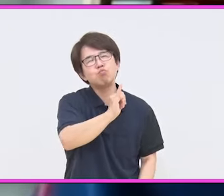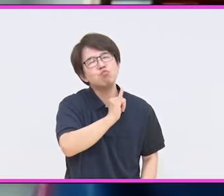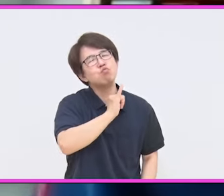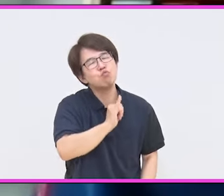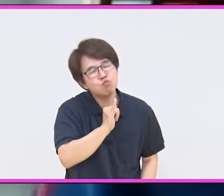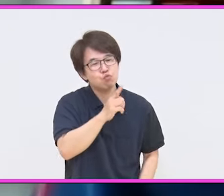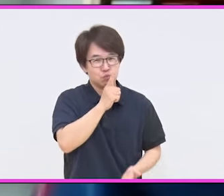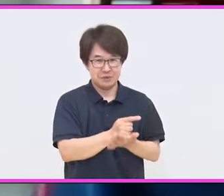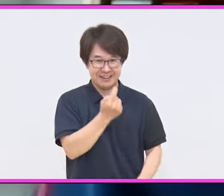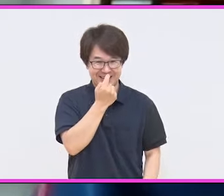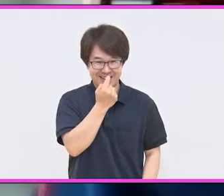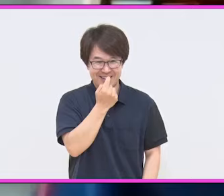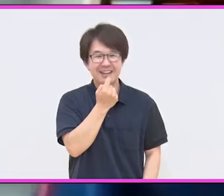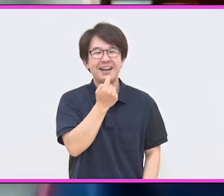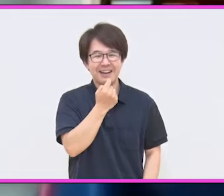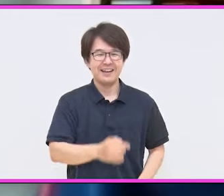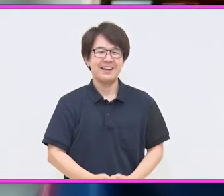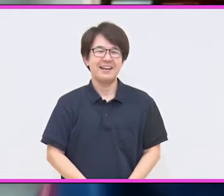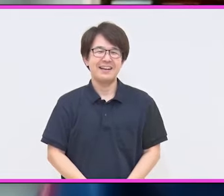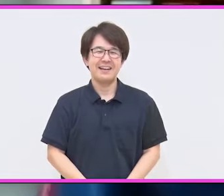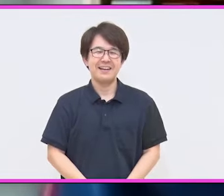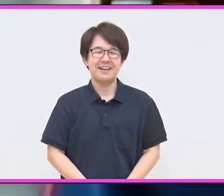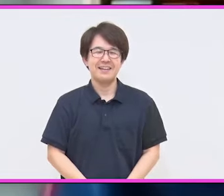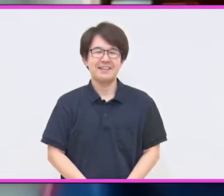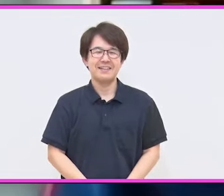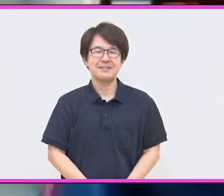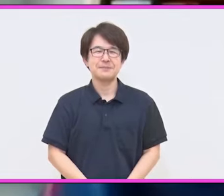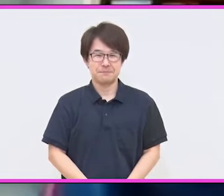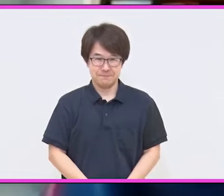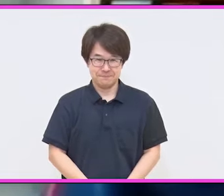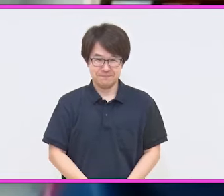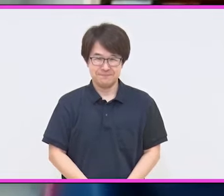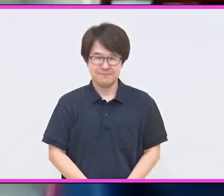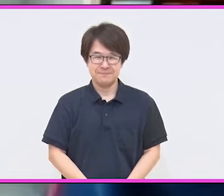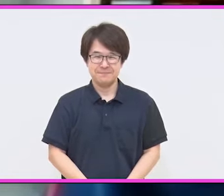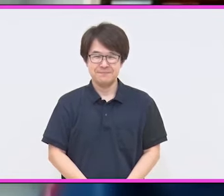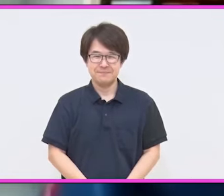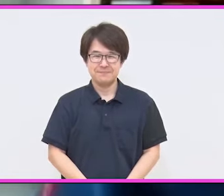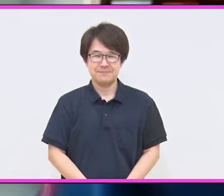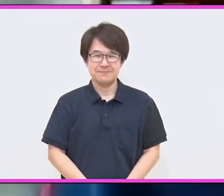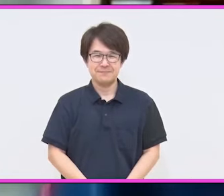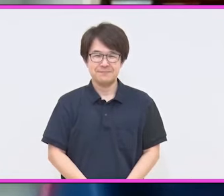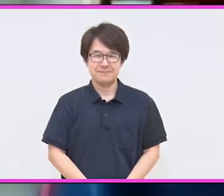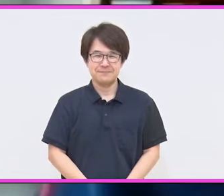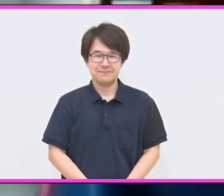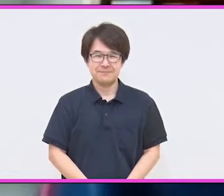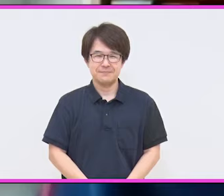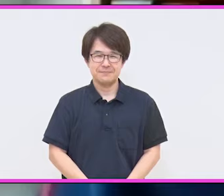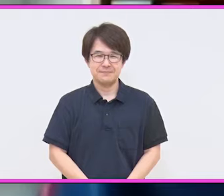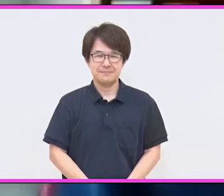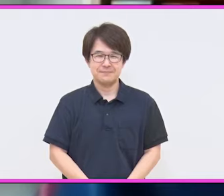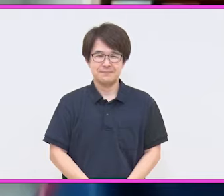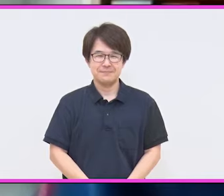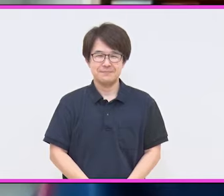I joined a club for the disabled, so I was swimming with them on a weekly